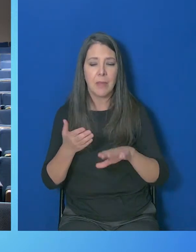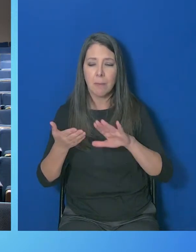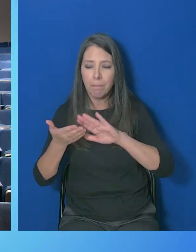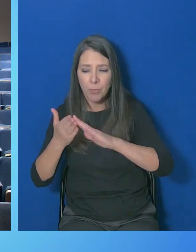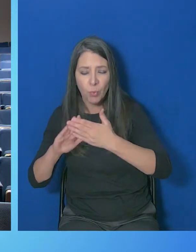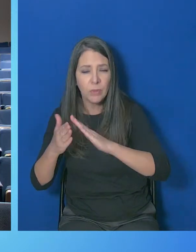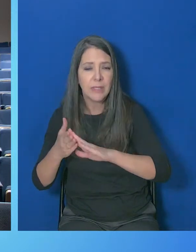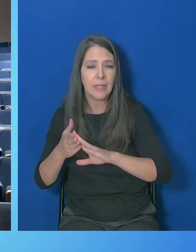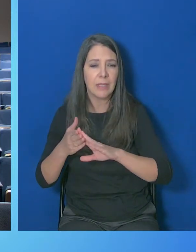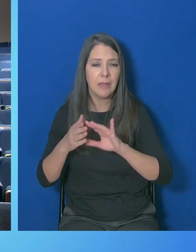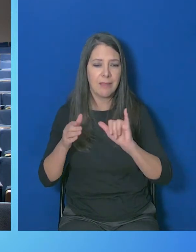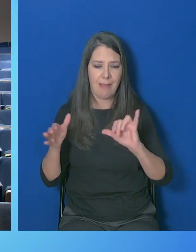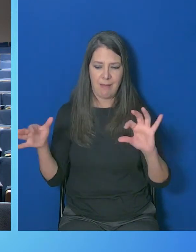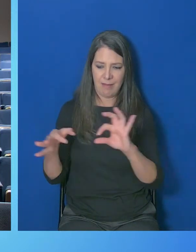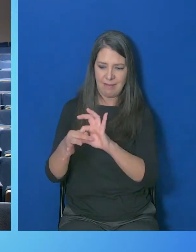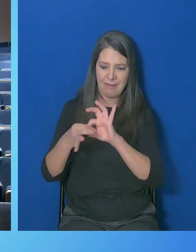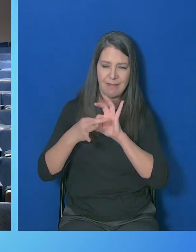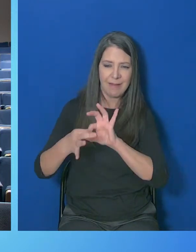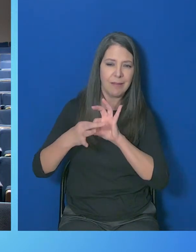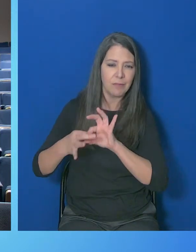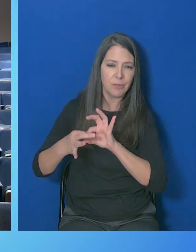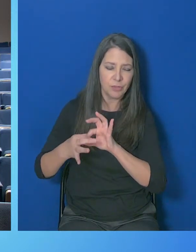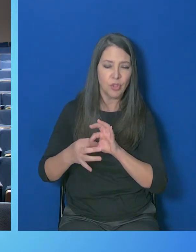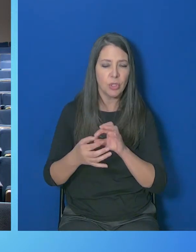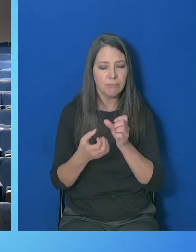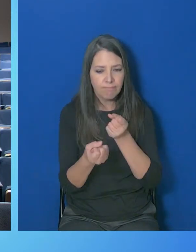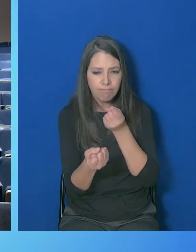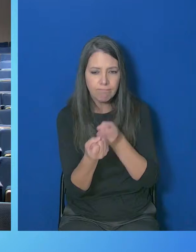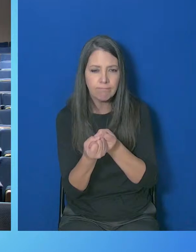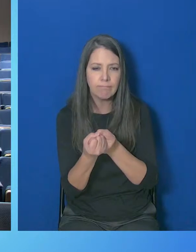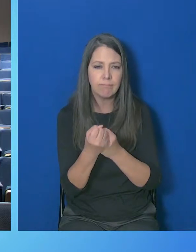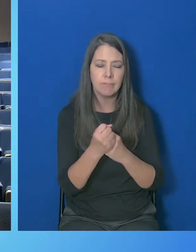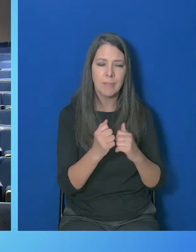connections, advocacy, equity,